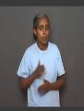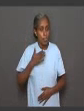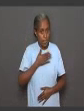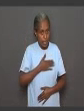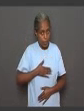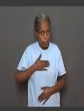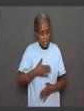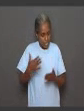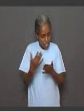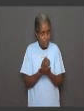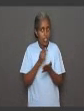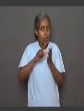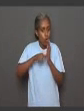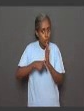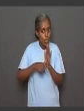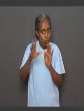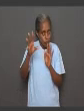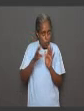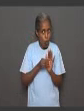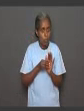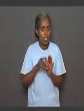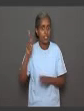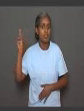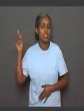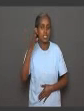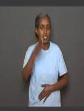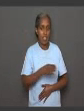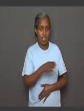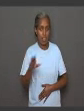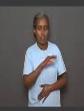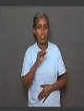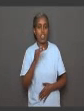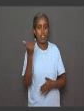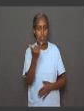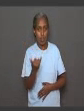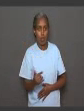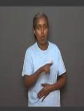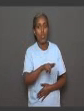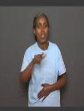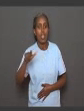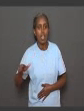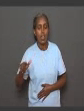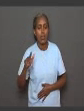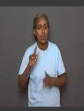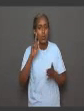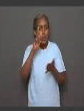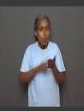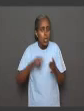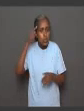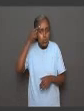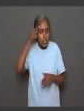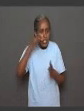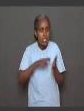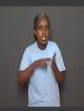Please take a moment to copy this graph and draw a line where you think the